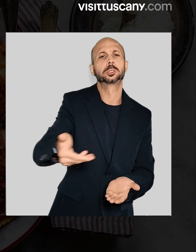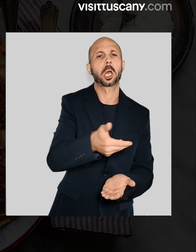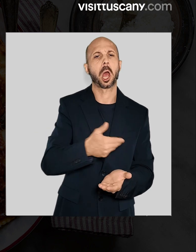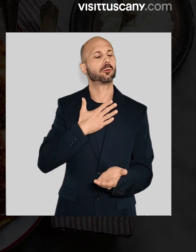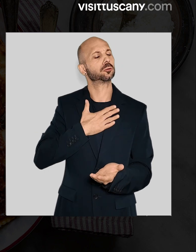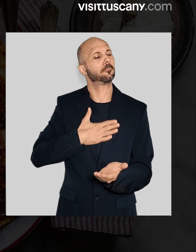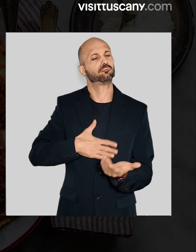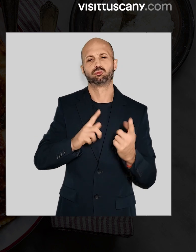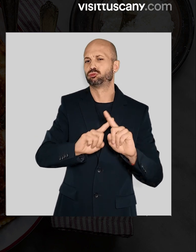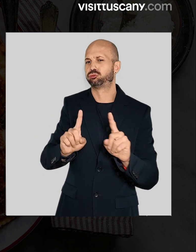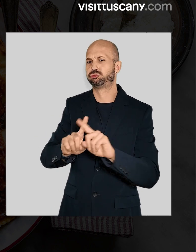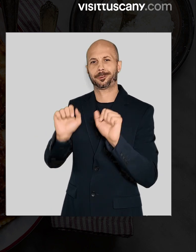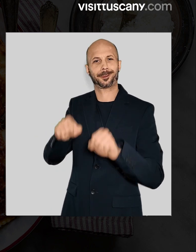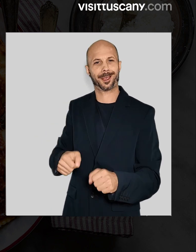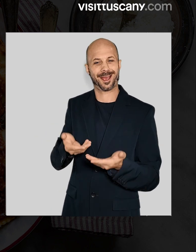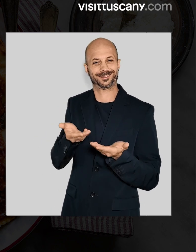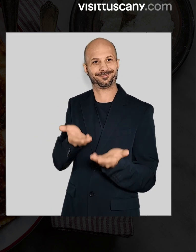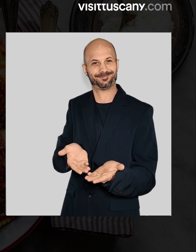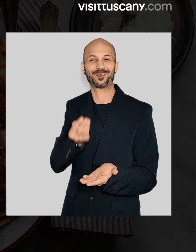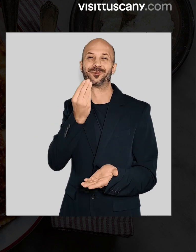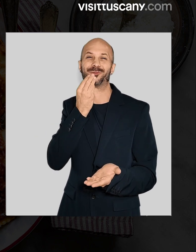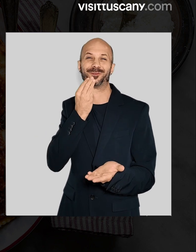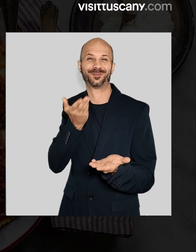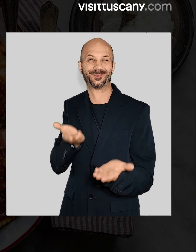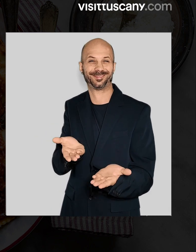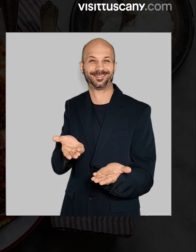dress with a sauce of your choice.